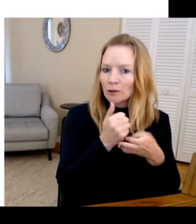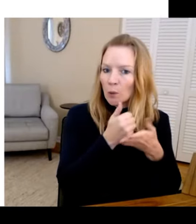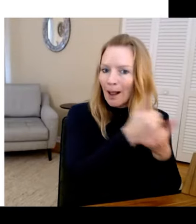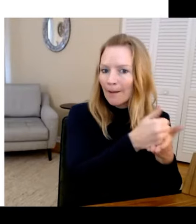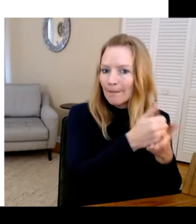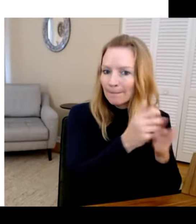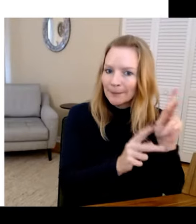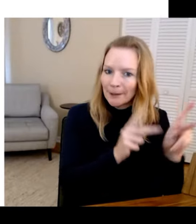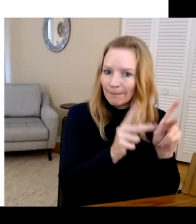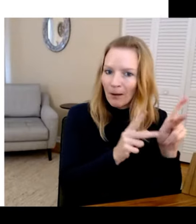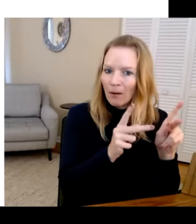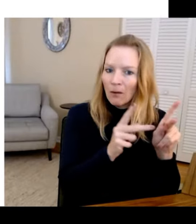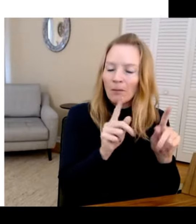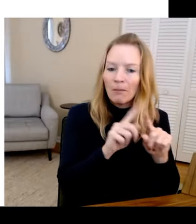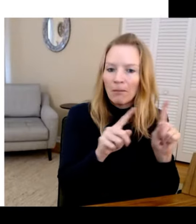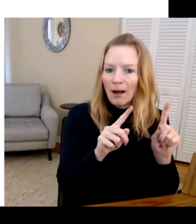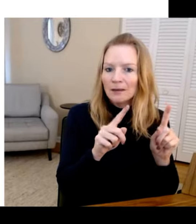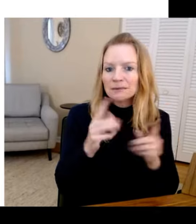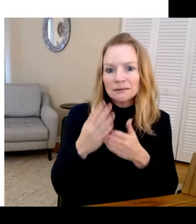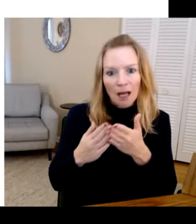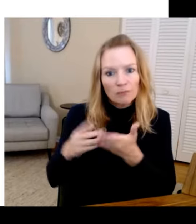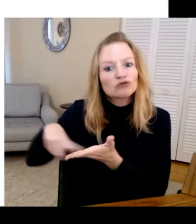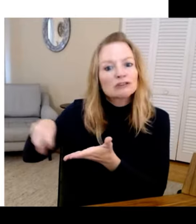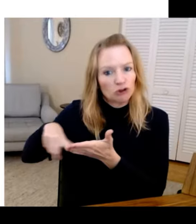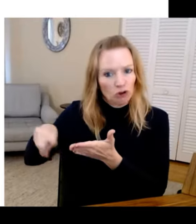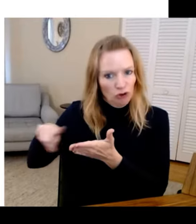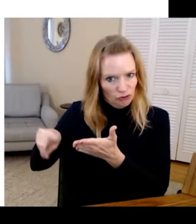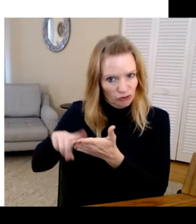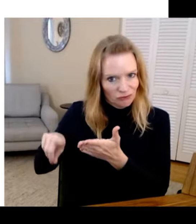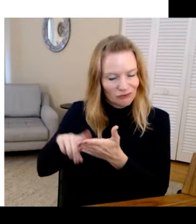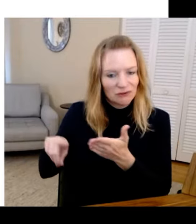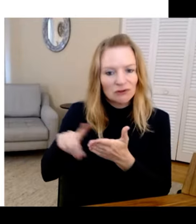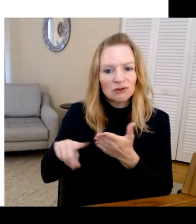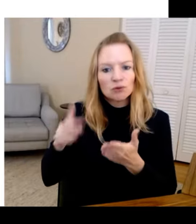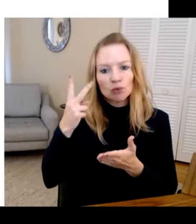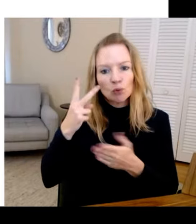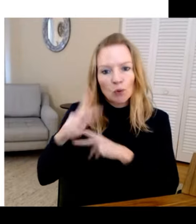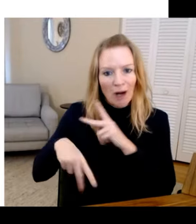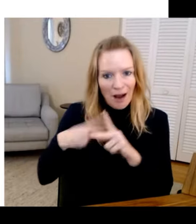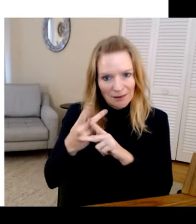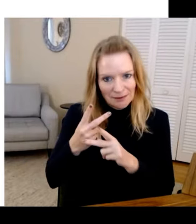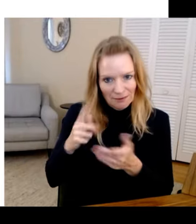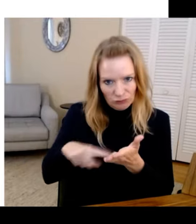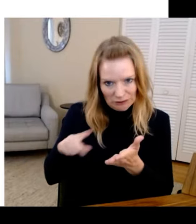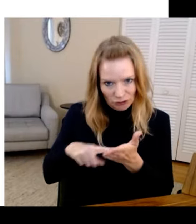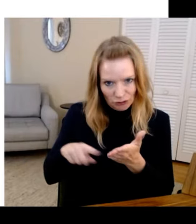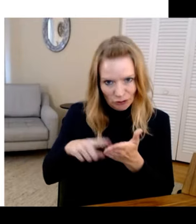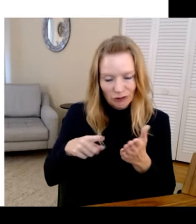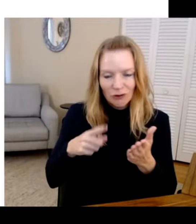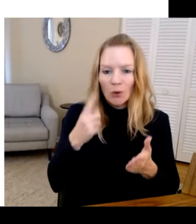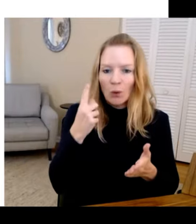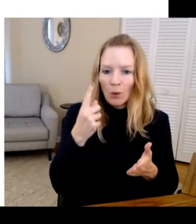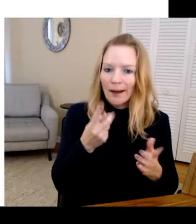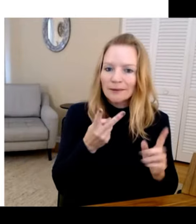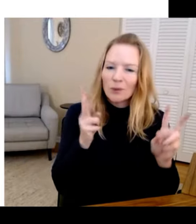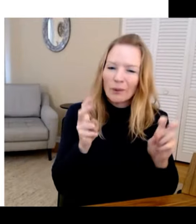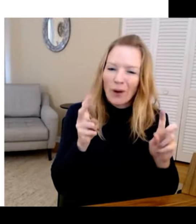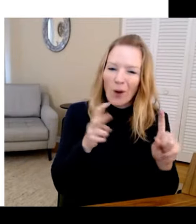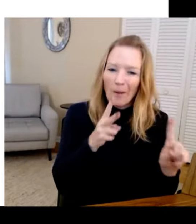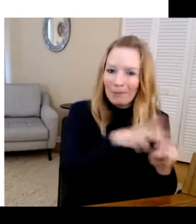In psychology, there's some work that helps people, but also some research. There are two kinds of